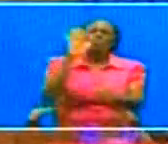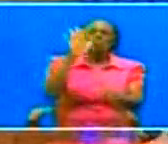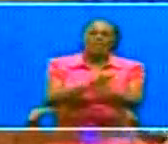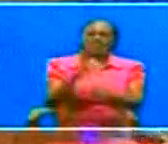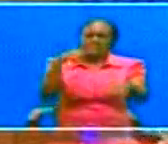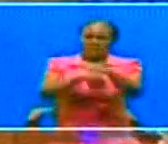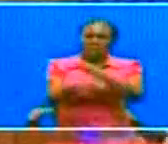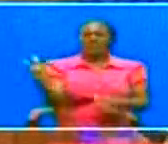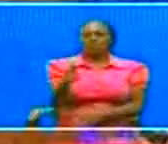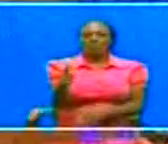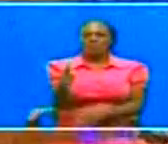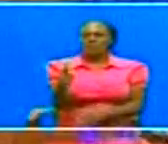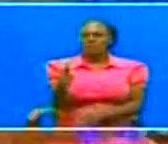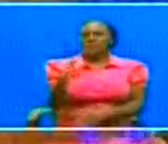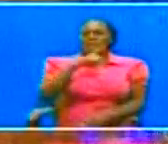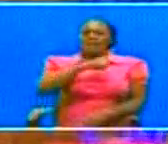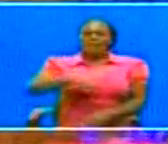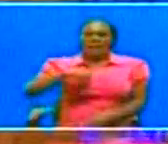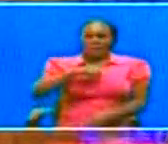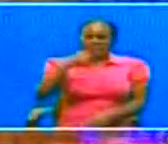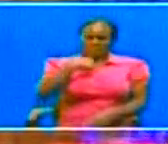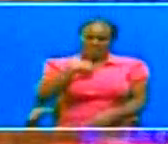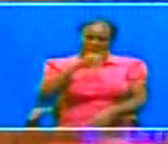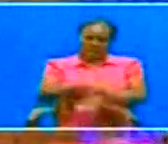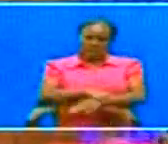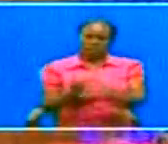there. And luckily he got me a producer who